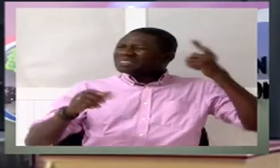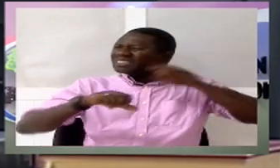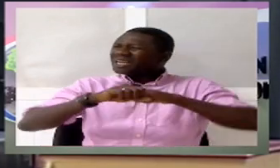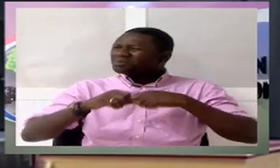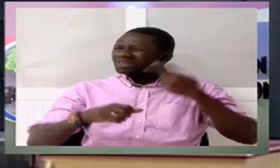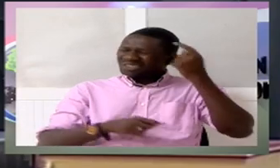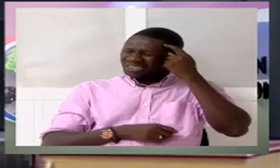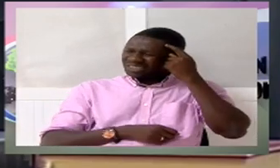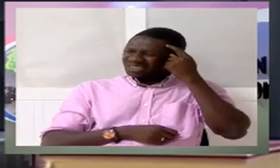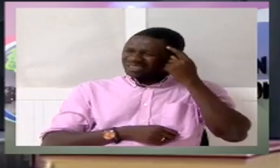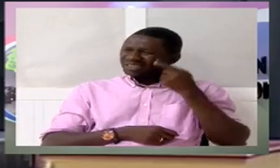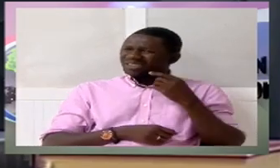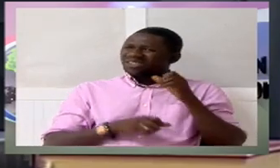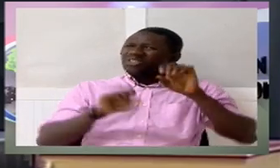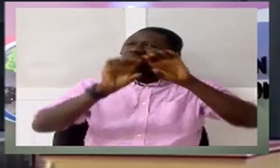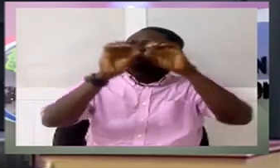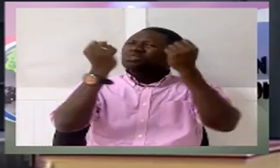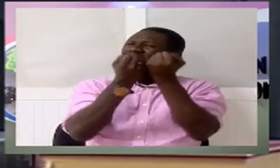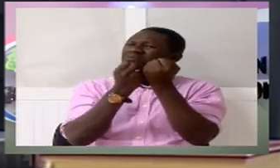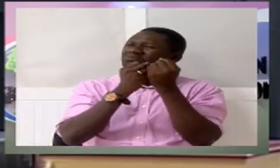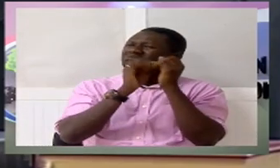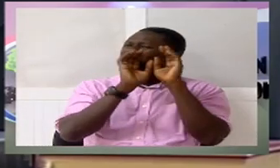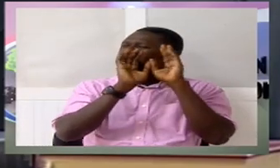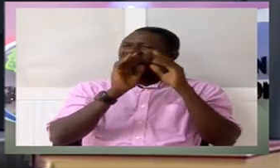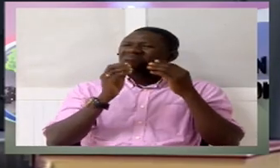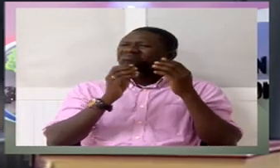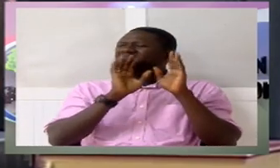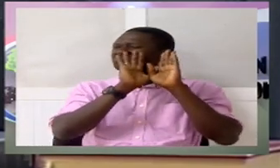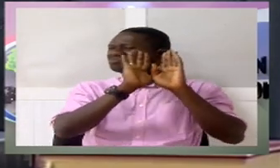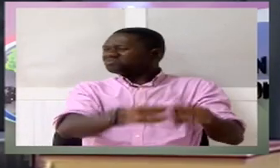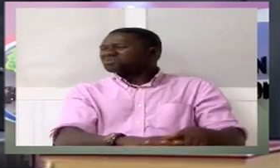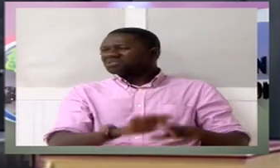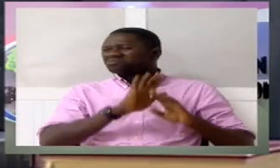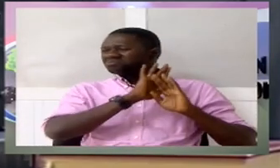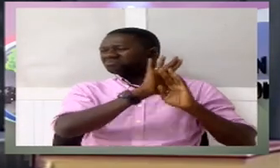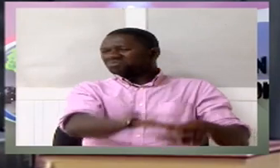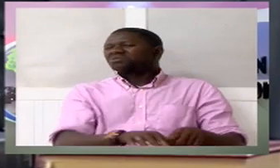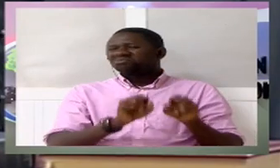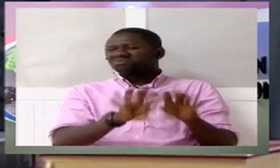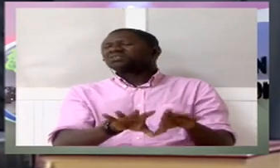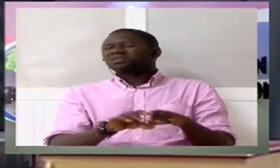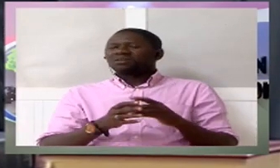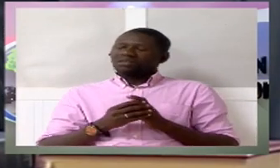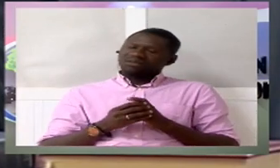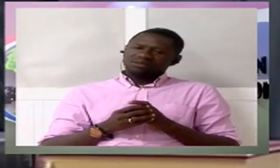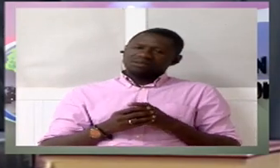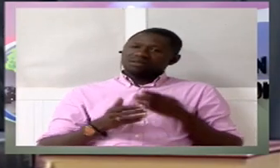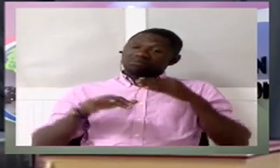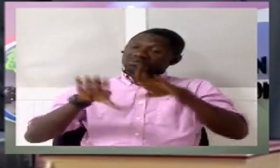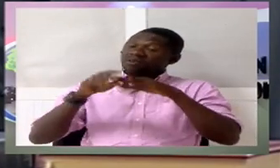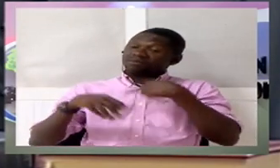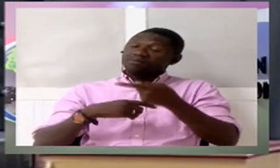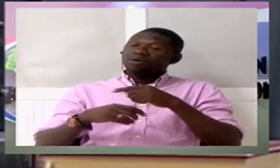where we thought that we were being rejected by society. Yembondi na kodal kono. They evicted us from our houses.